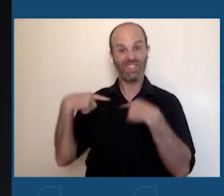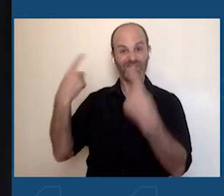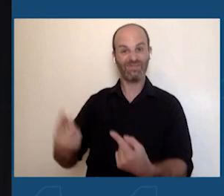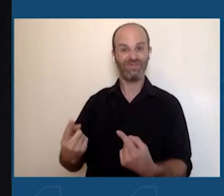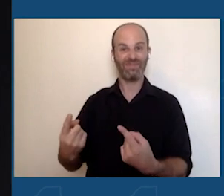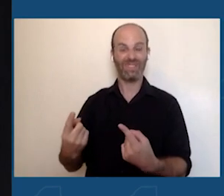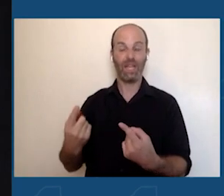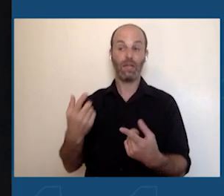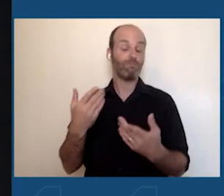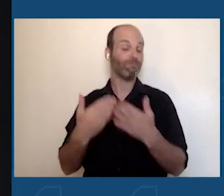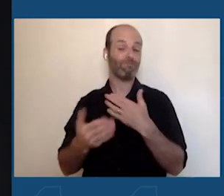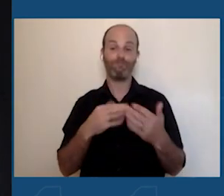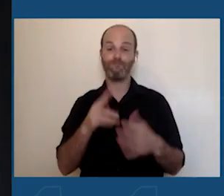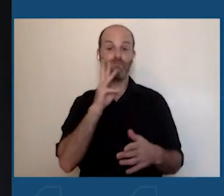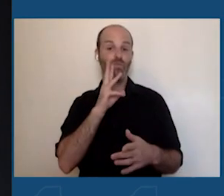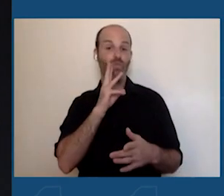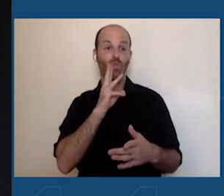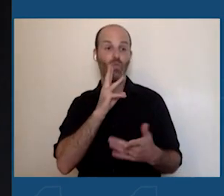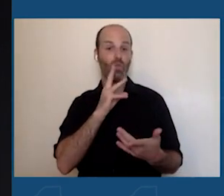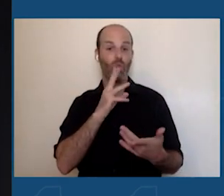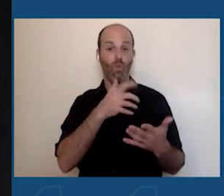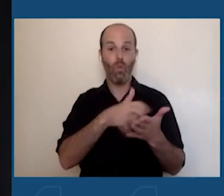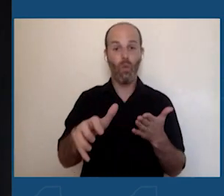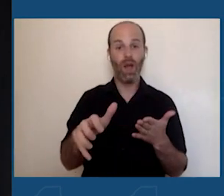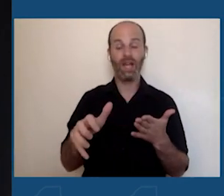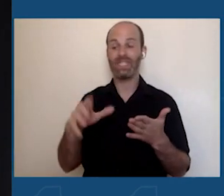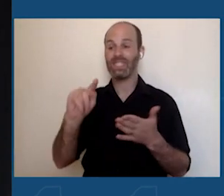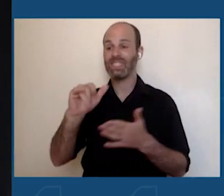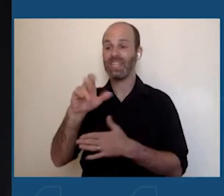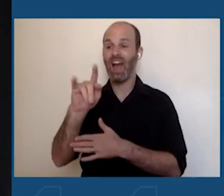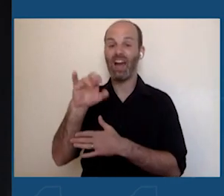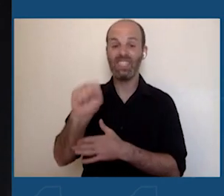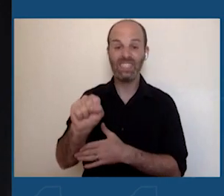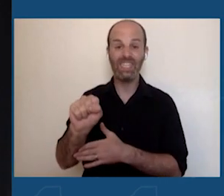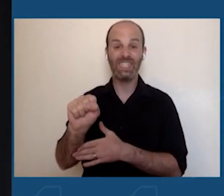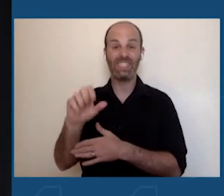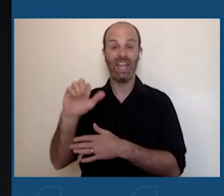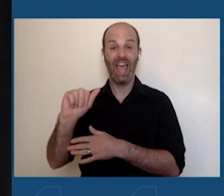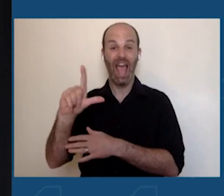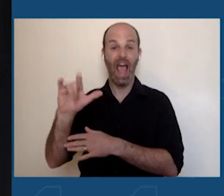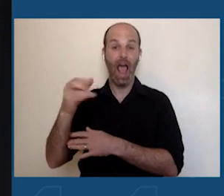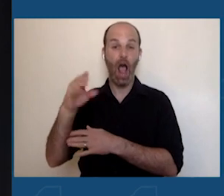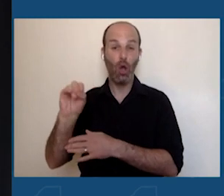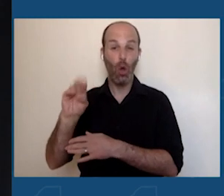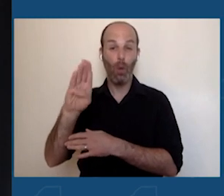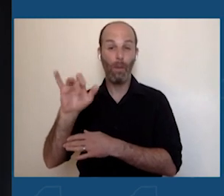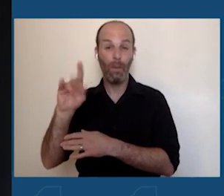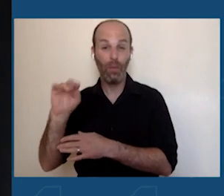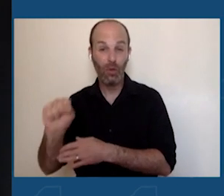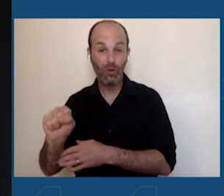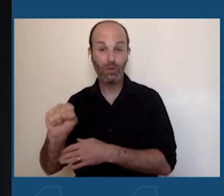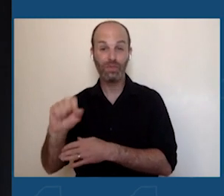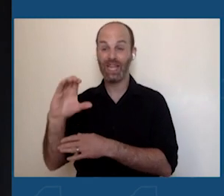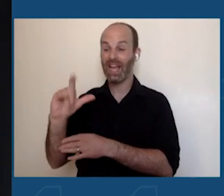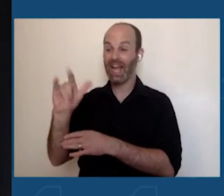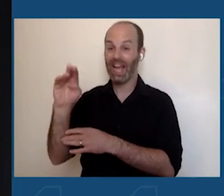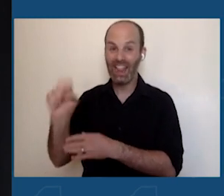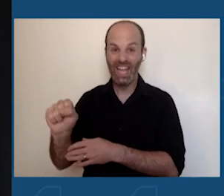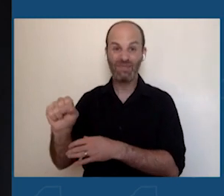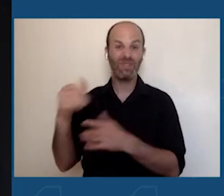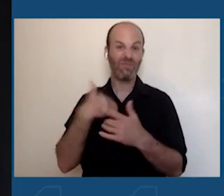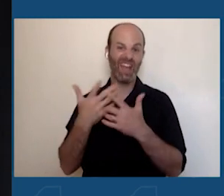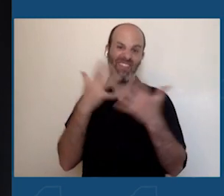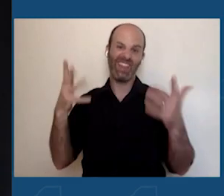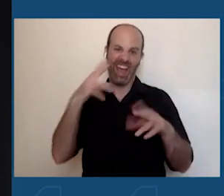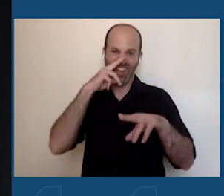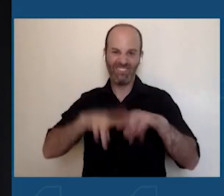wastewater, toxics, algal blooms, clams, I mean, we have all the fun, right? And this is the best